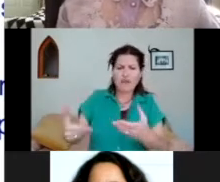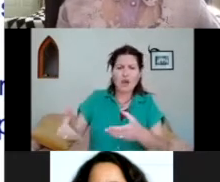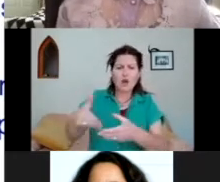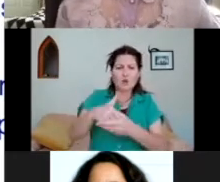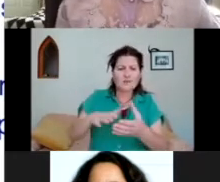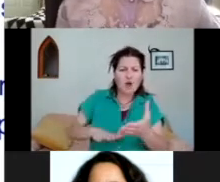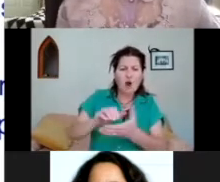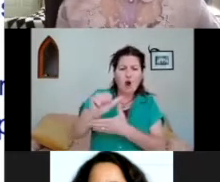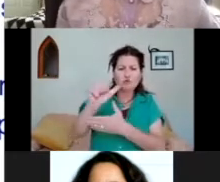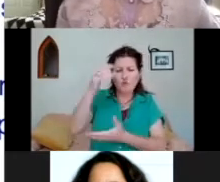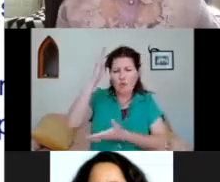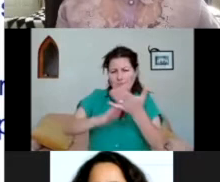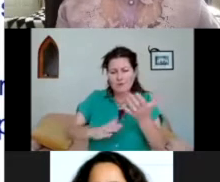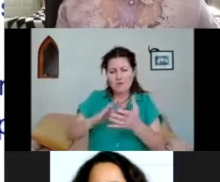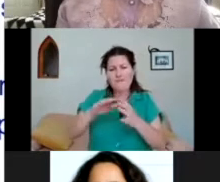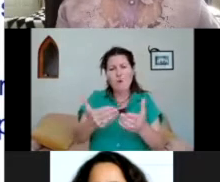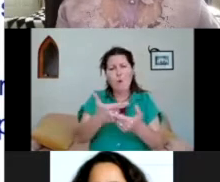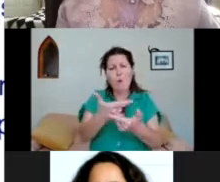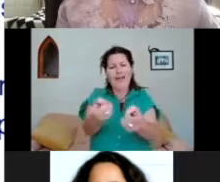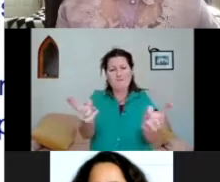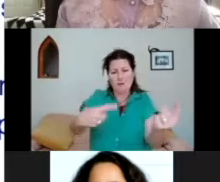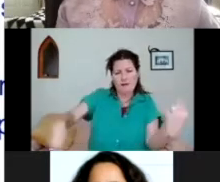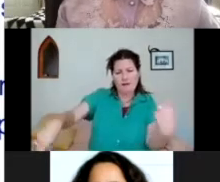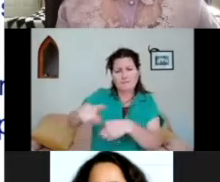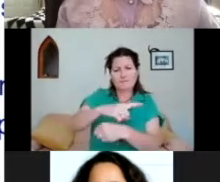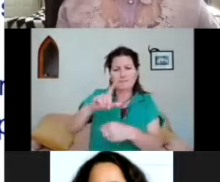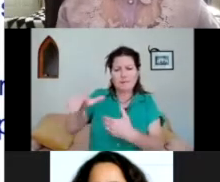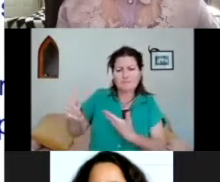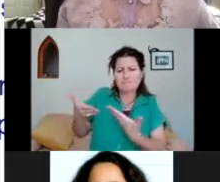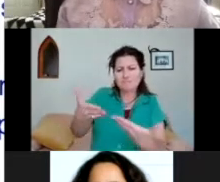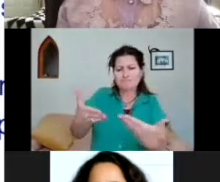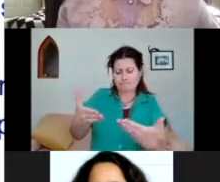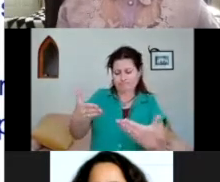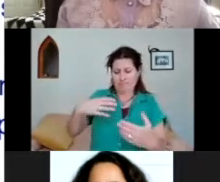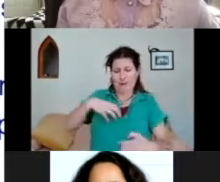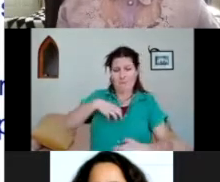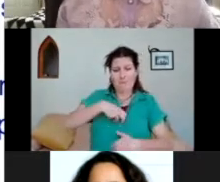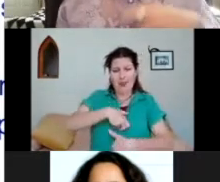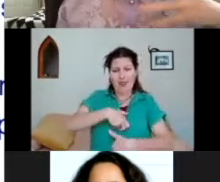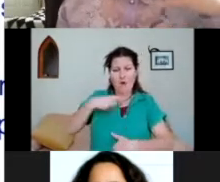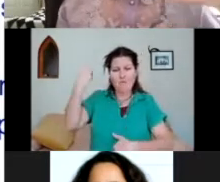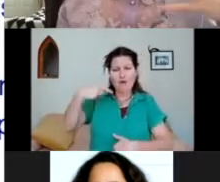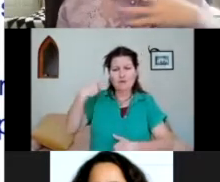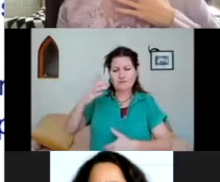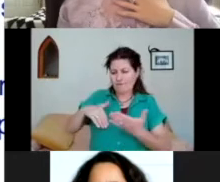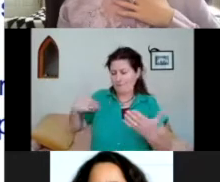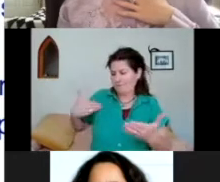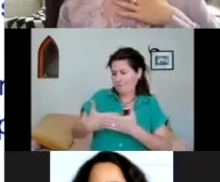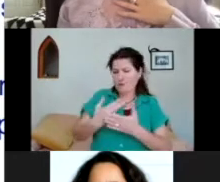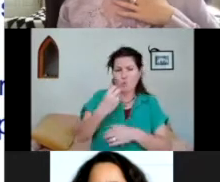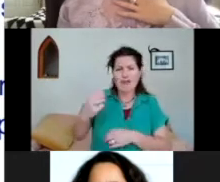everyone. It has been presented by the Mayor of London since 2003, all in